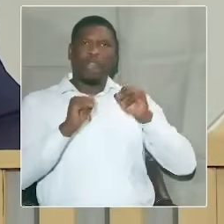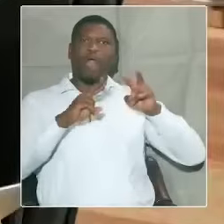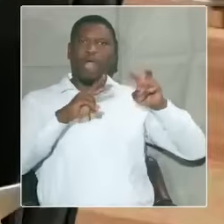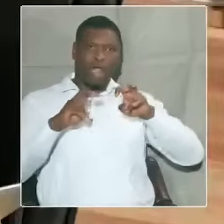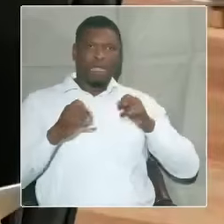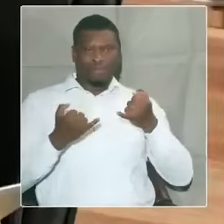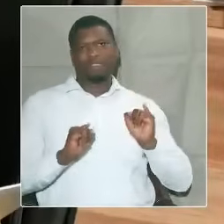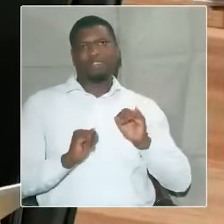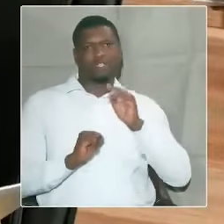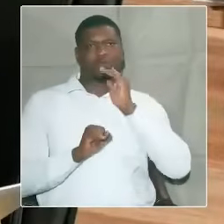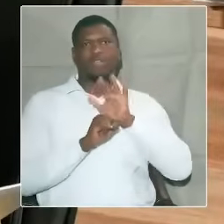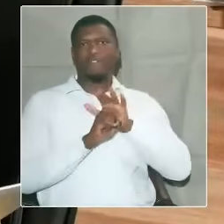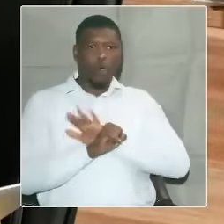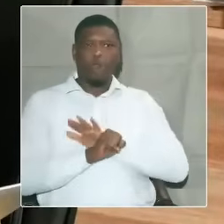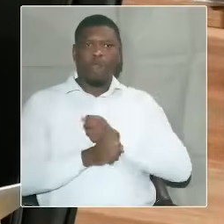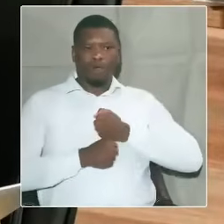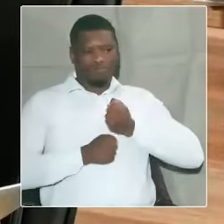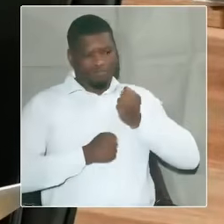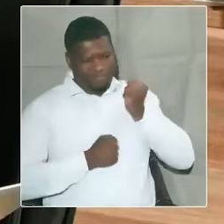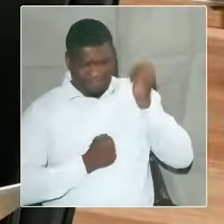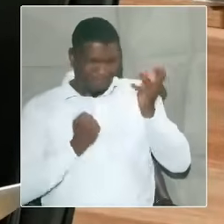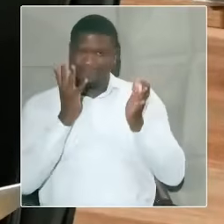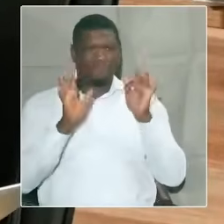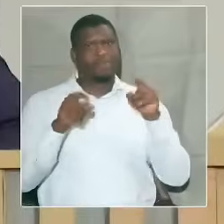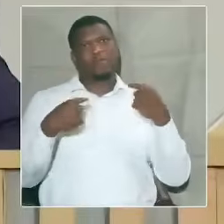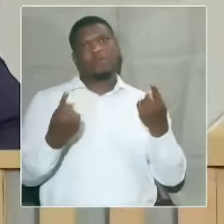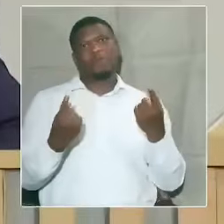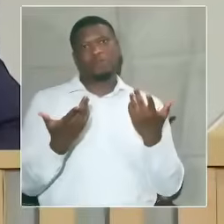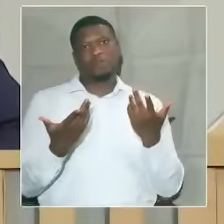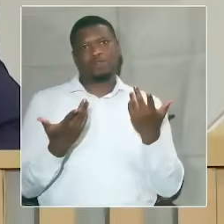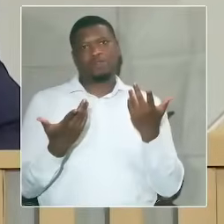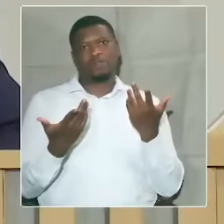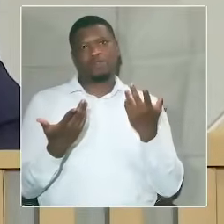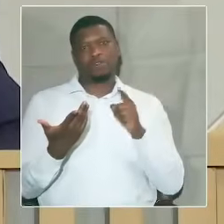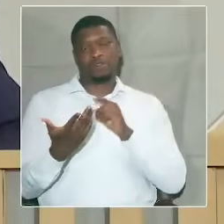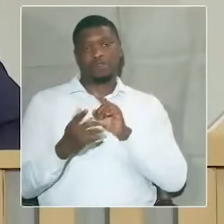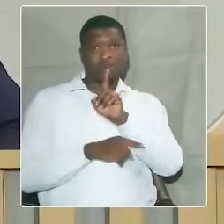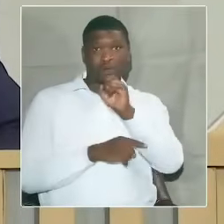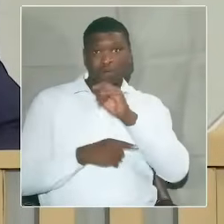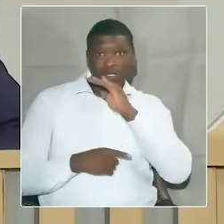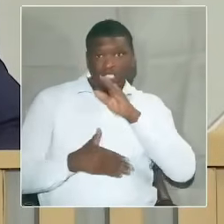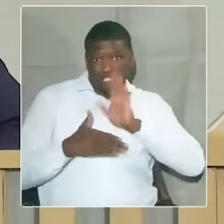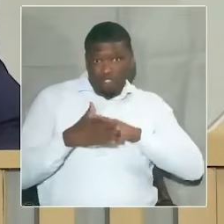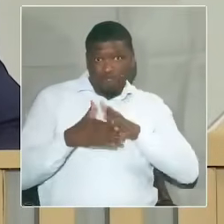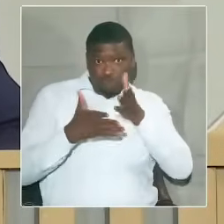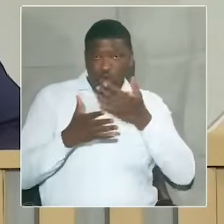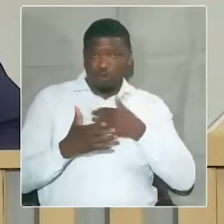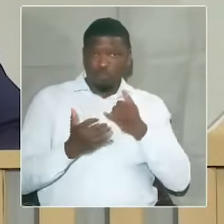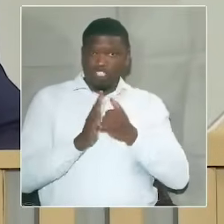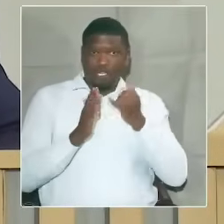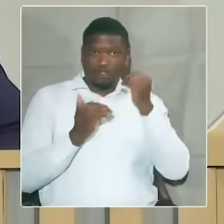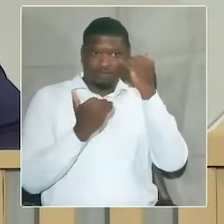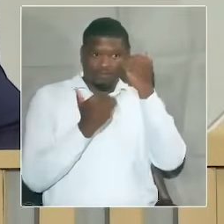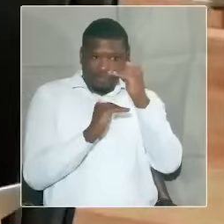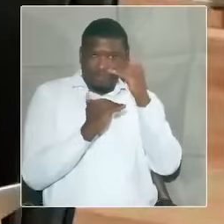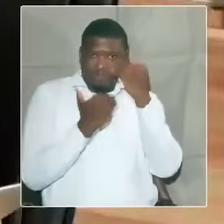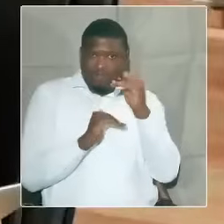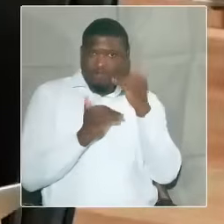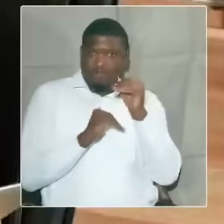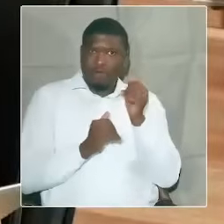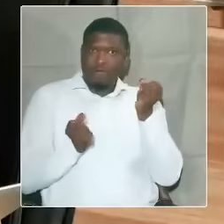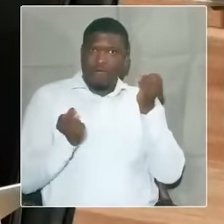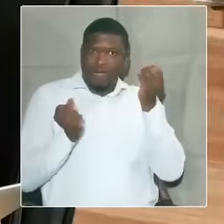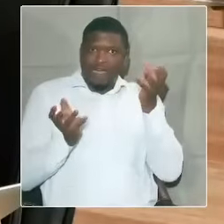are still under investigation, yes. And is that the reason why you are not sharing more? And you just